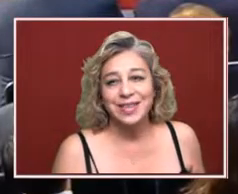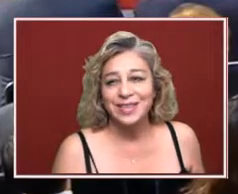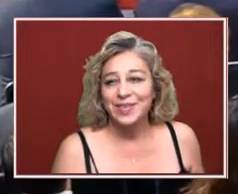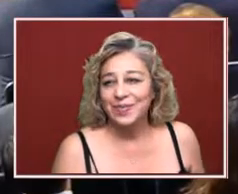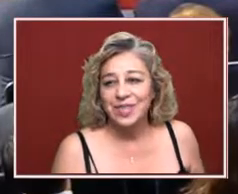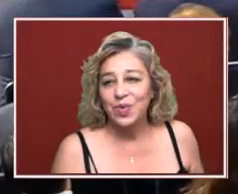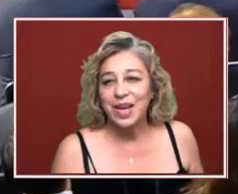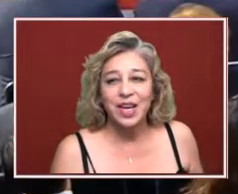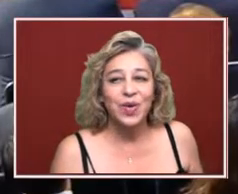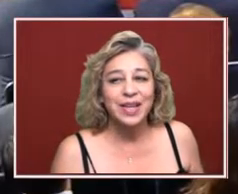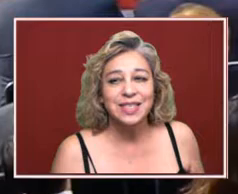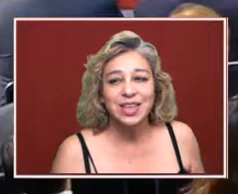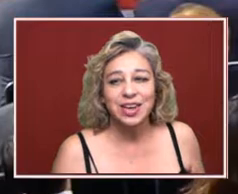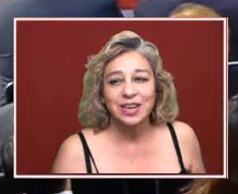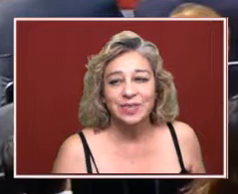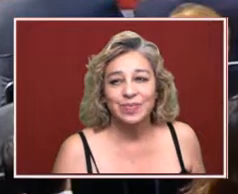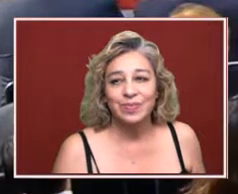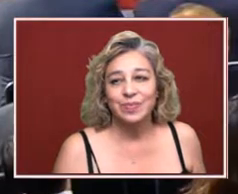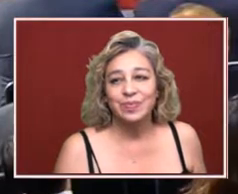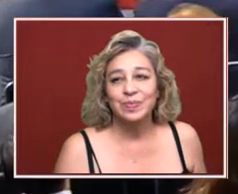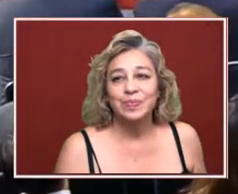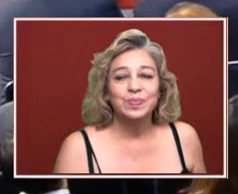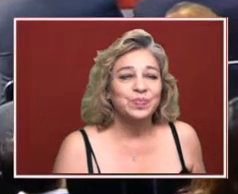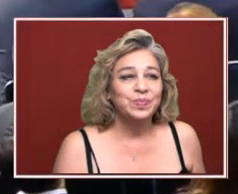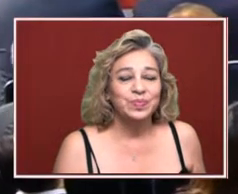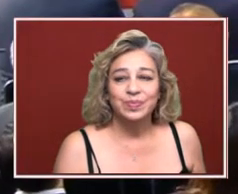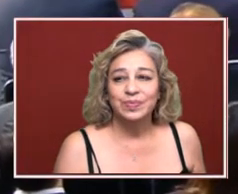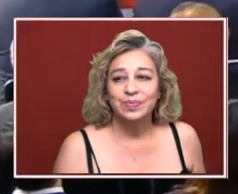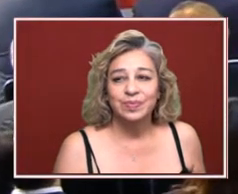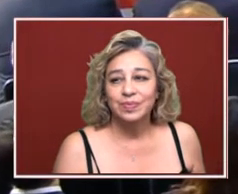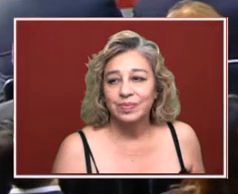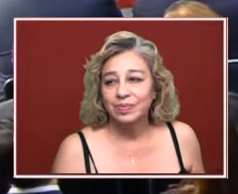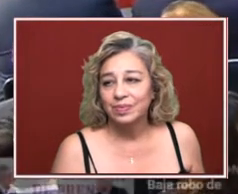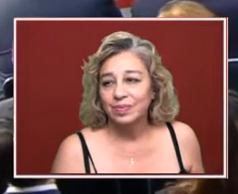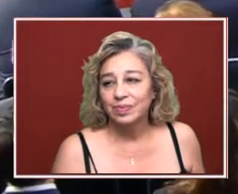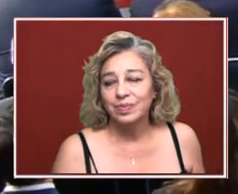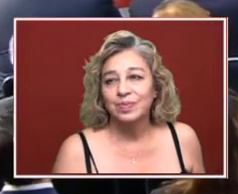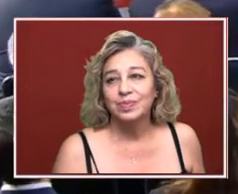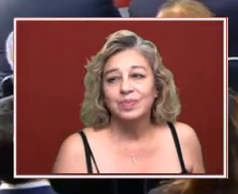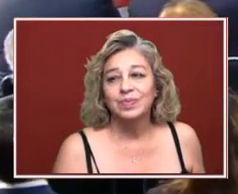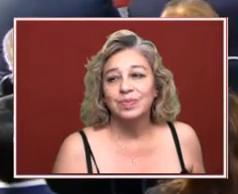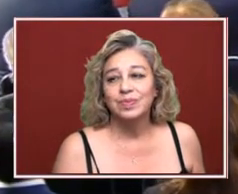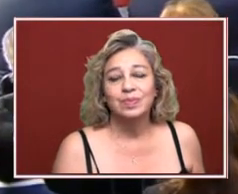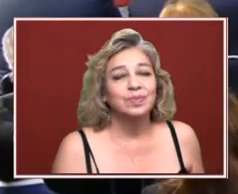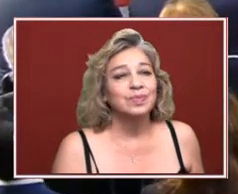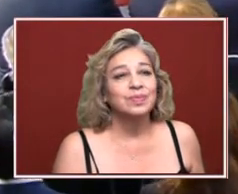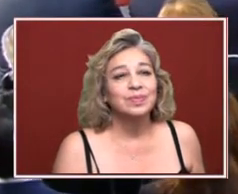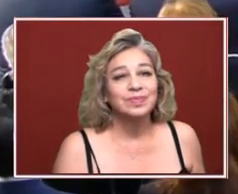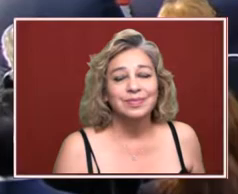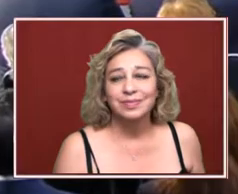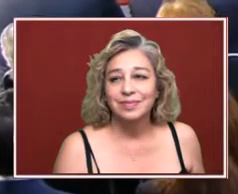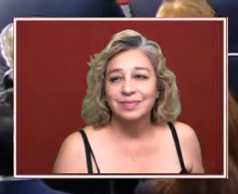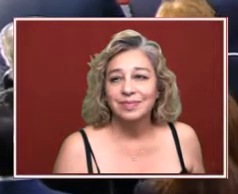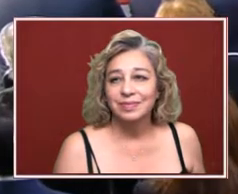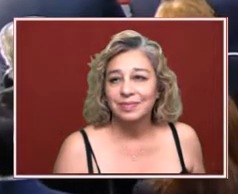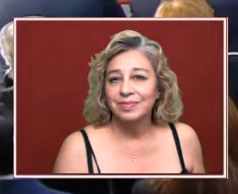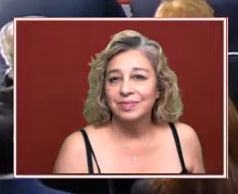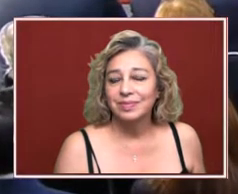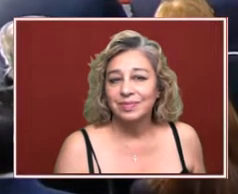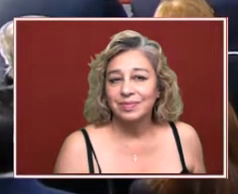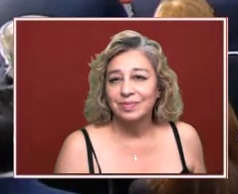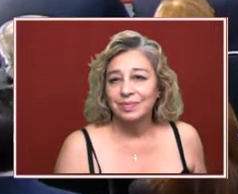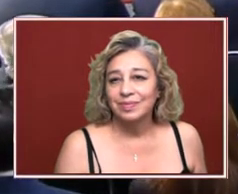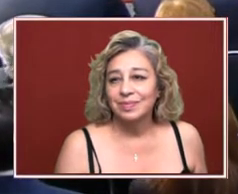you guys. So we're going to go ahead and start. A continuación, tiene la palabra el licenciado Marcelo